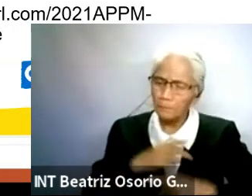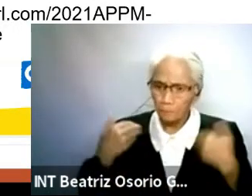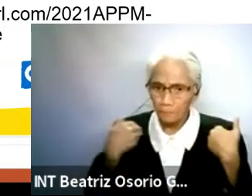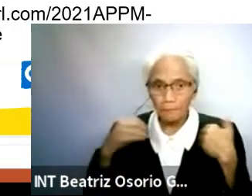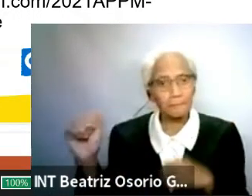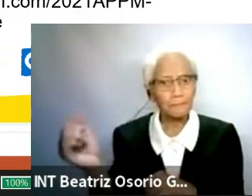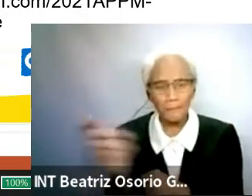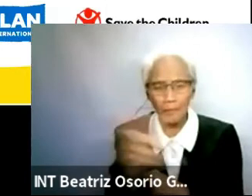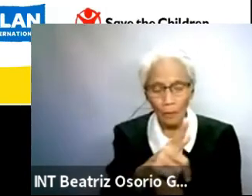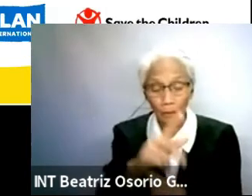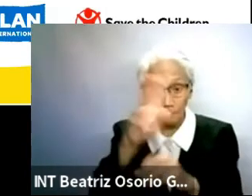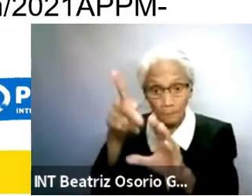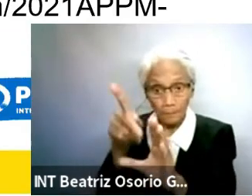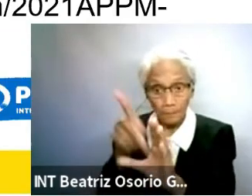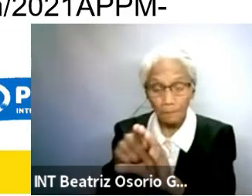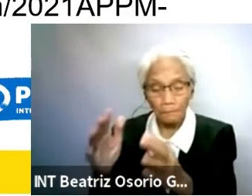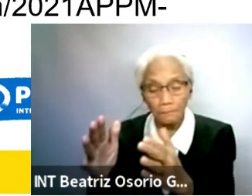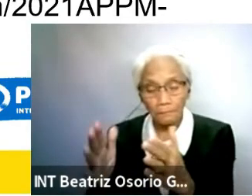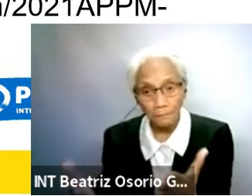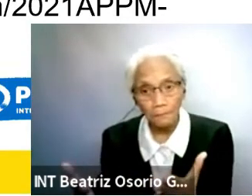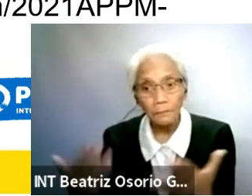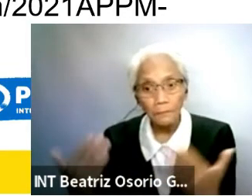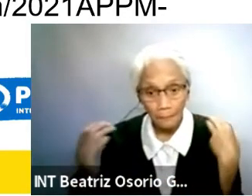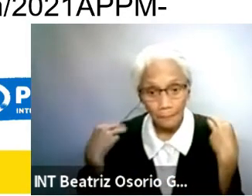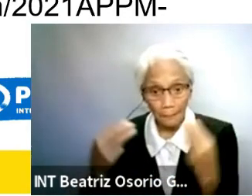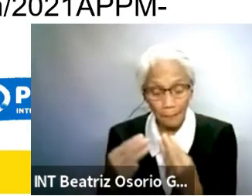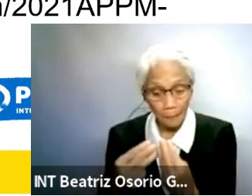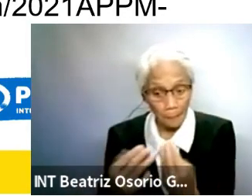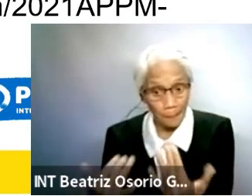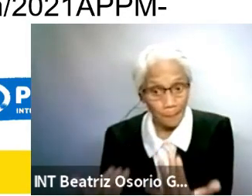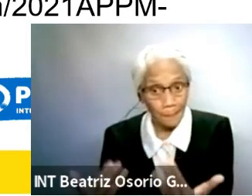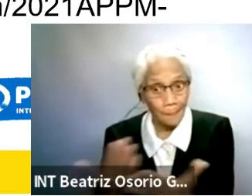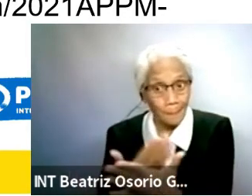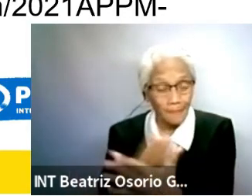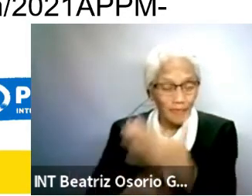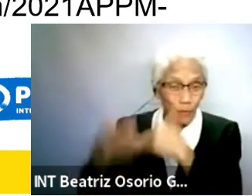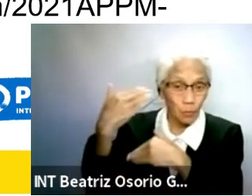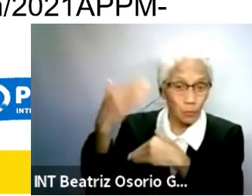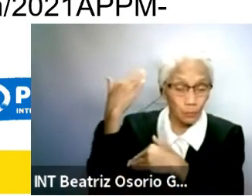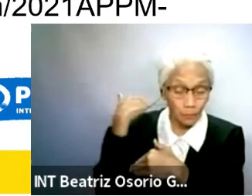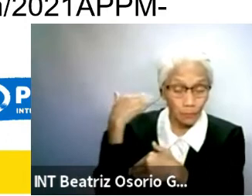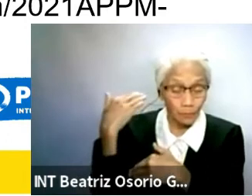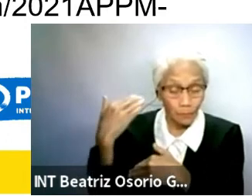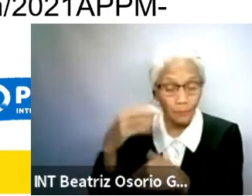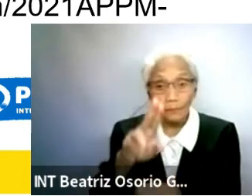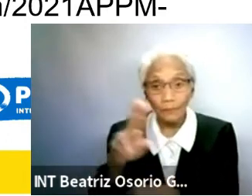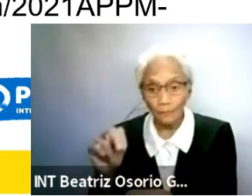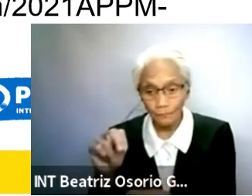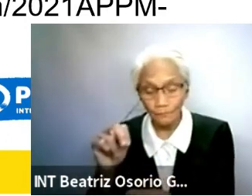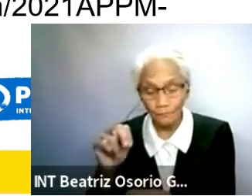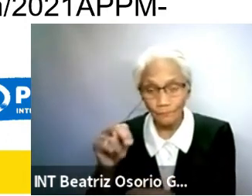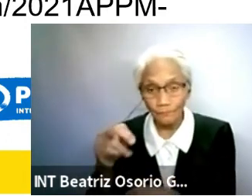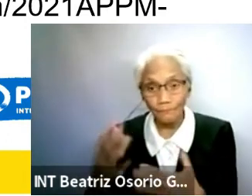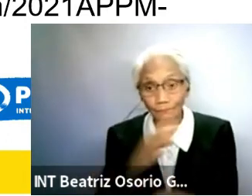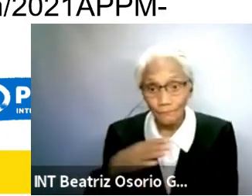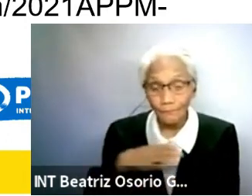participants. We were members, current members and former members of the UN Committee on the Rights of the